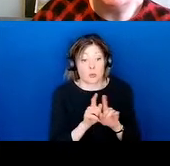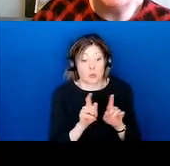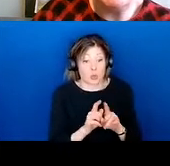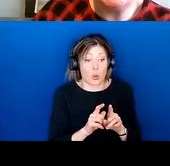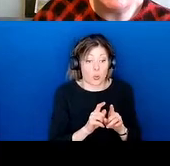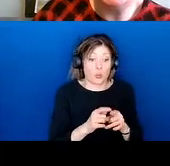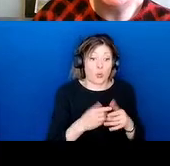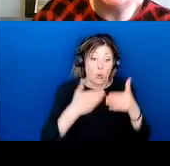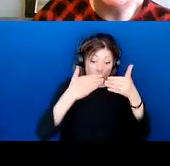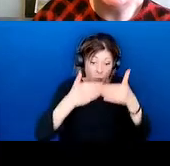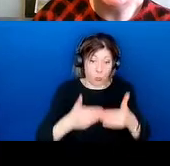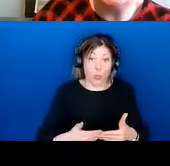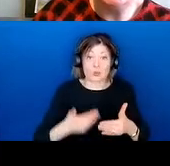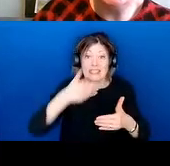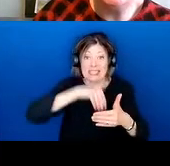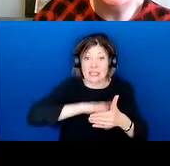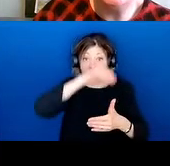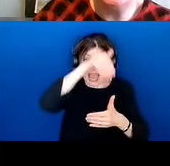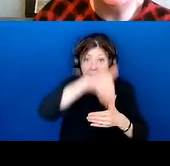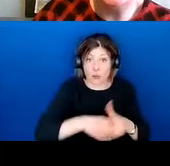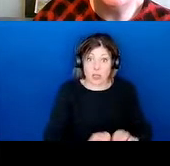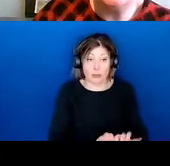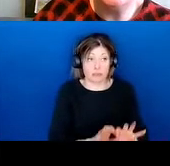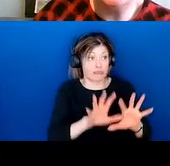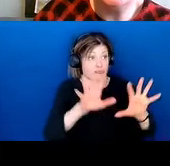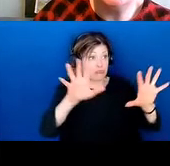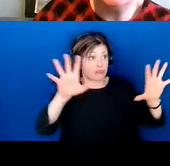to recreate Hamilton's orchard.